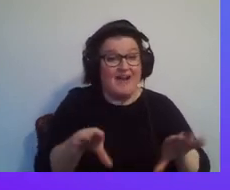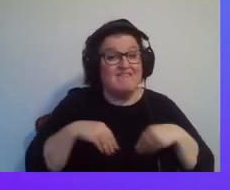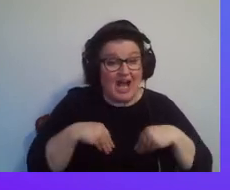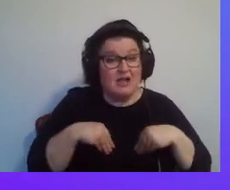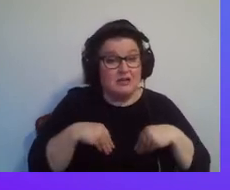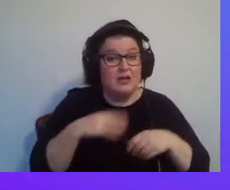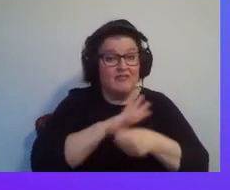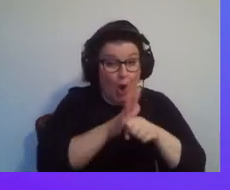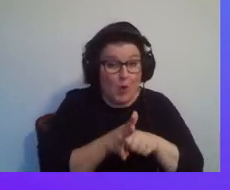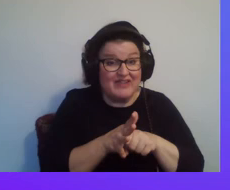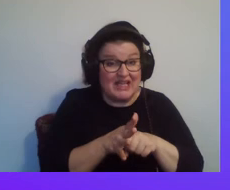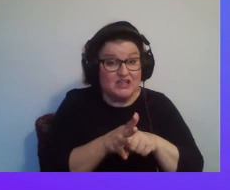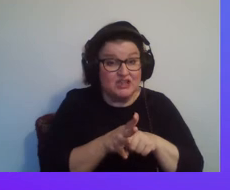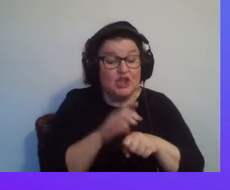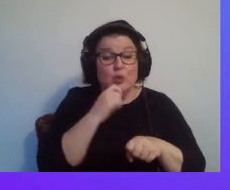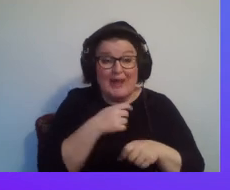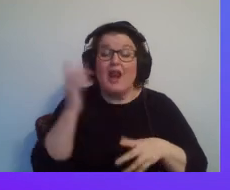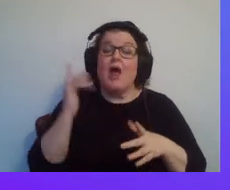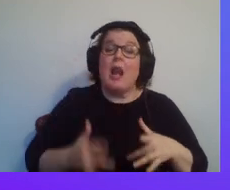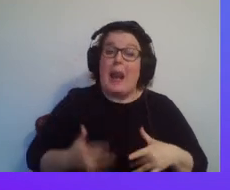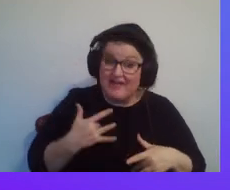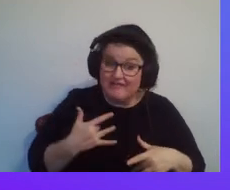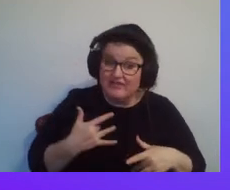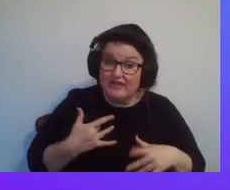know, if you get this and your family gets it,